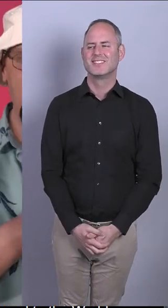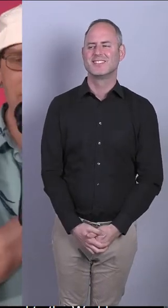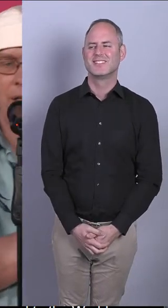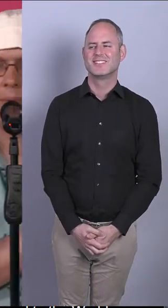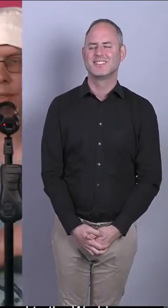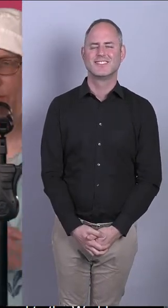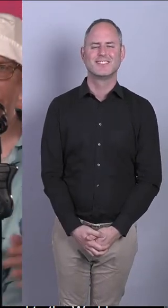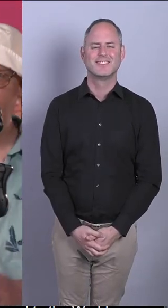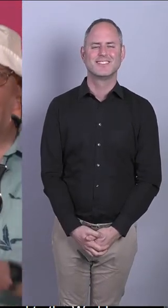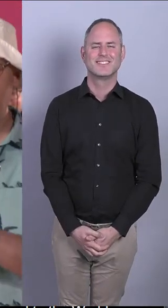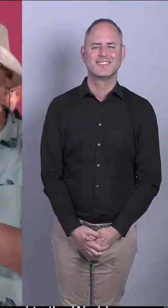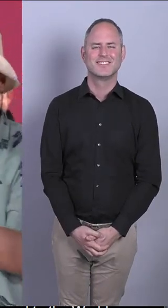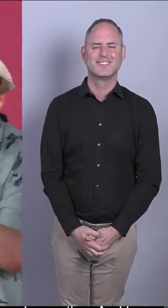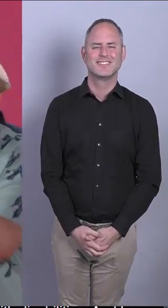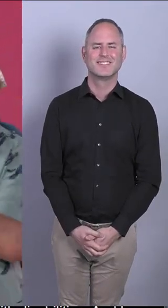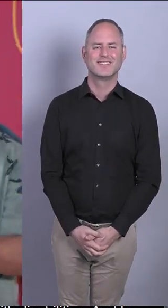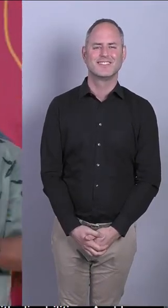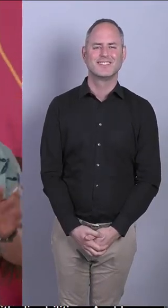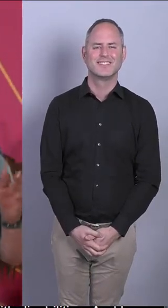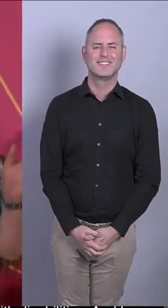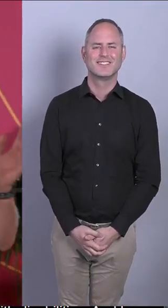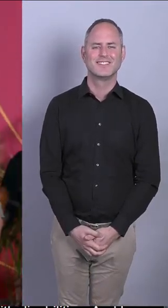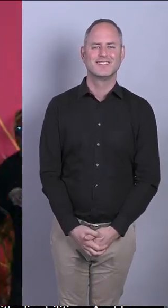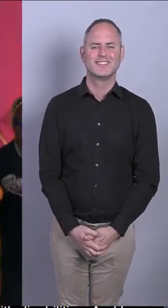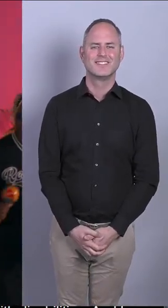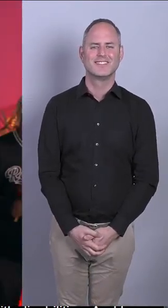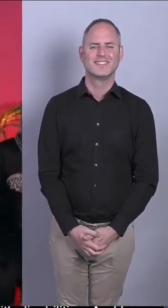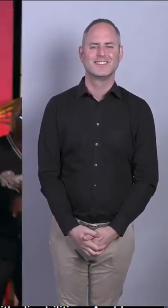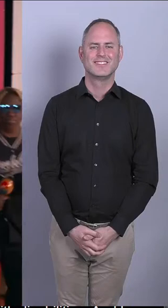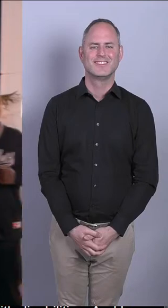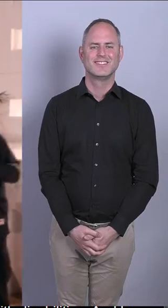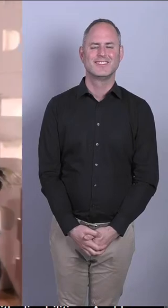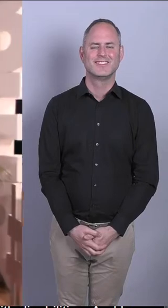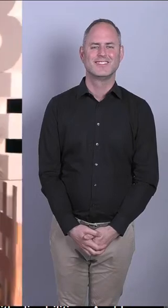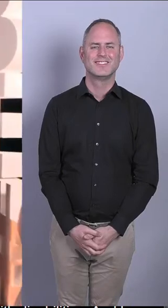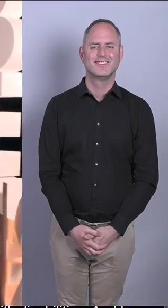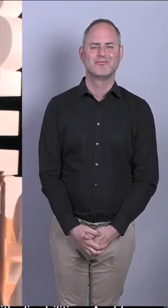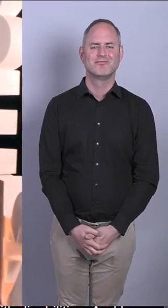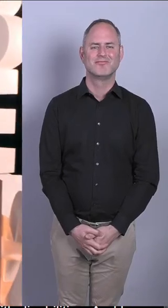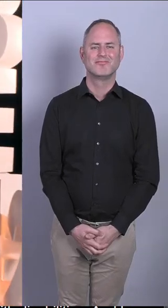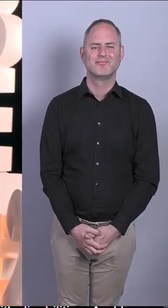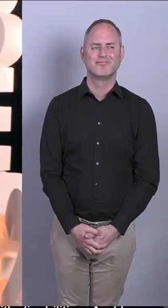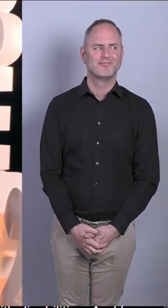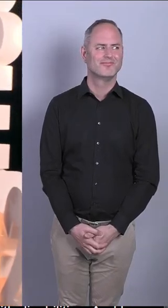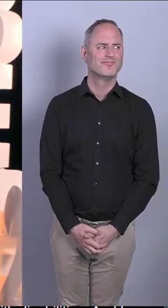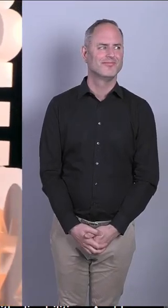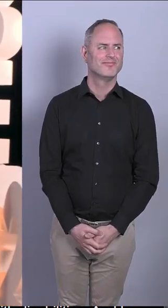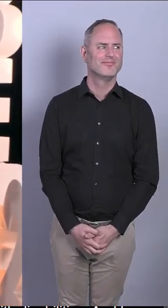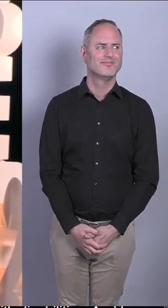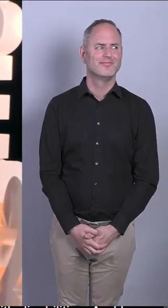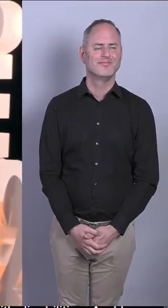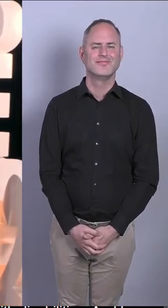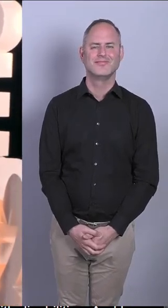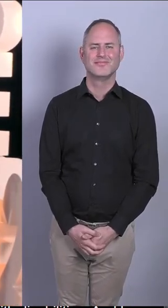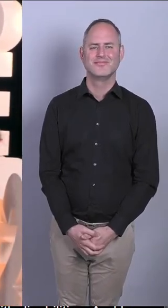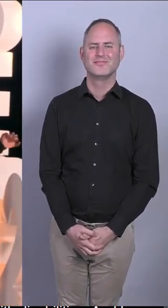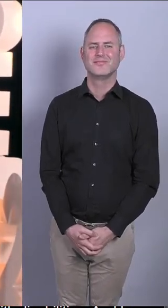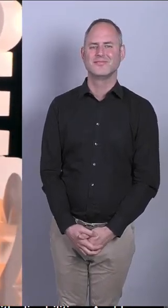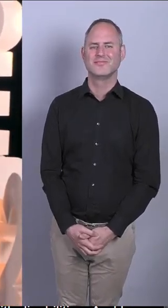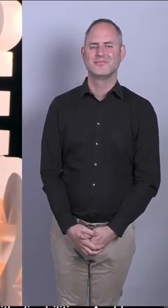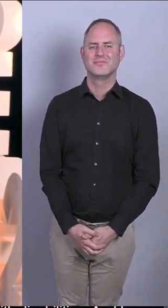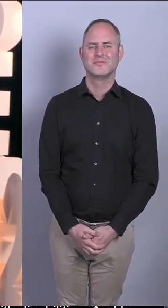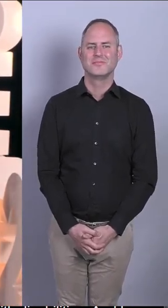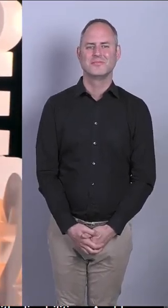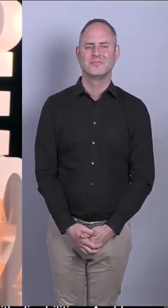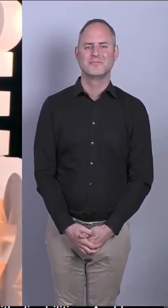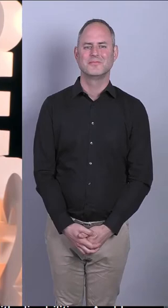Der Kurs ist klar, wir sitzen alle in einem Boot. Keiner bleibt draußen in seiner Not. Die Kapitäne, sie steuern ein starkes Schiff. Und die